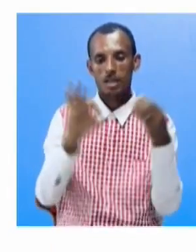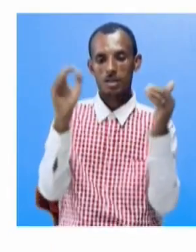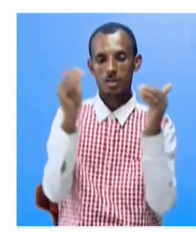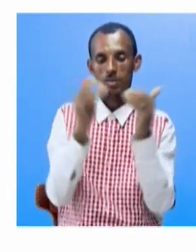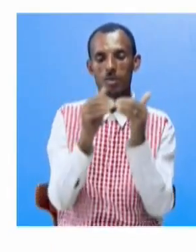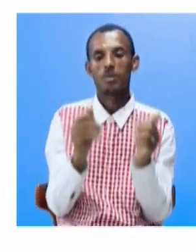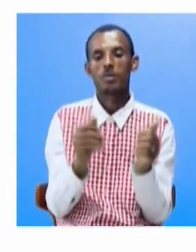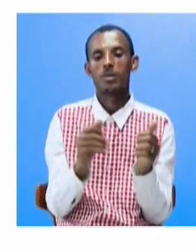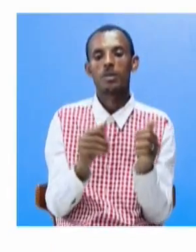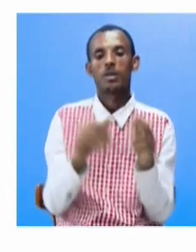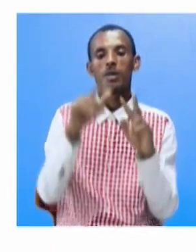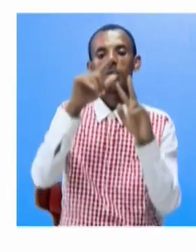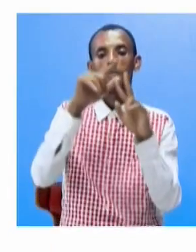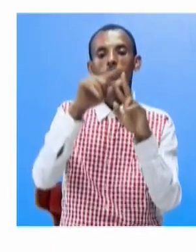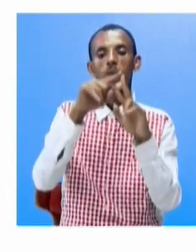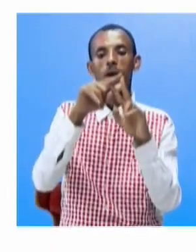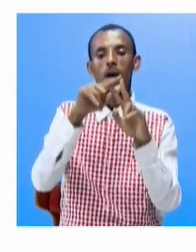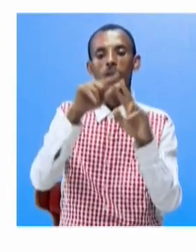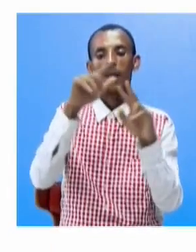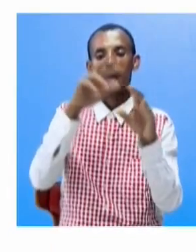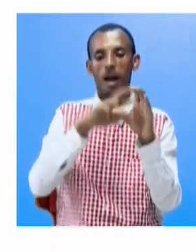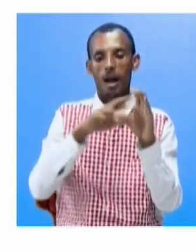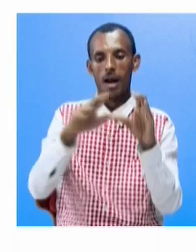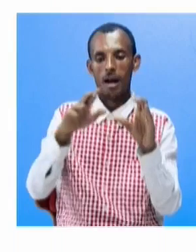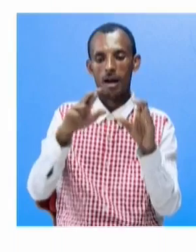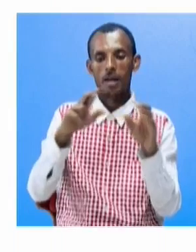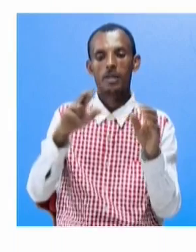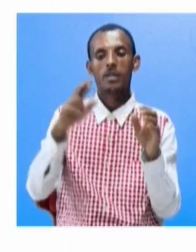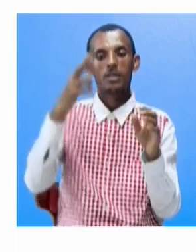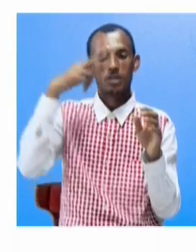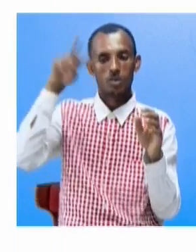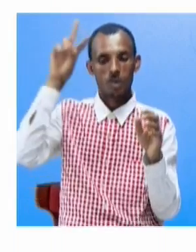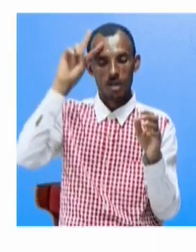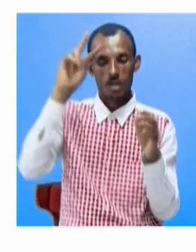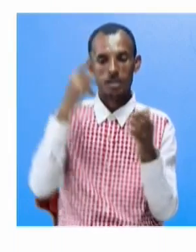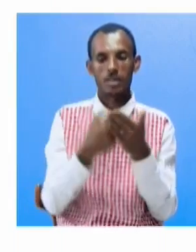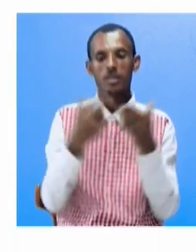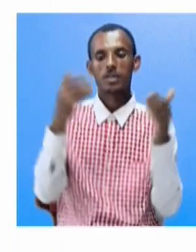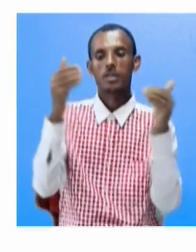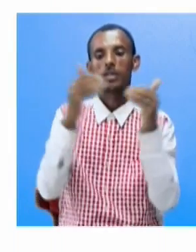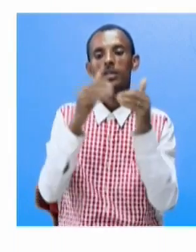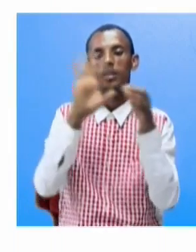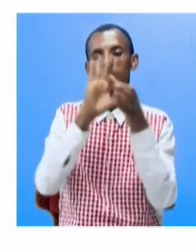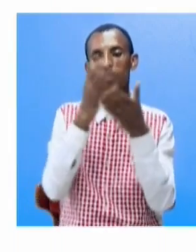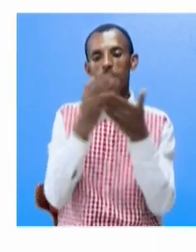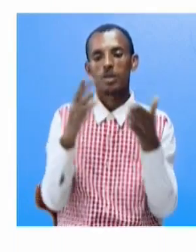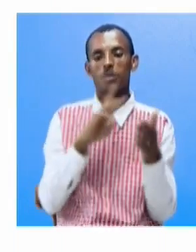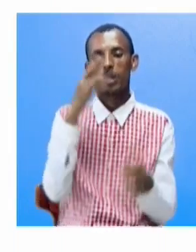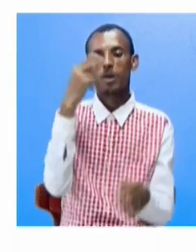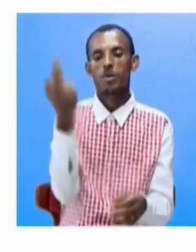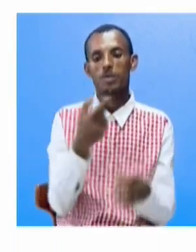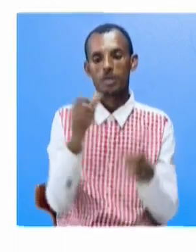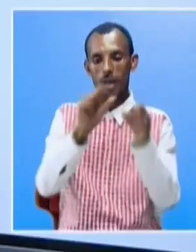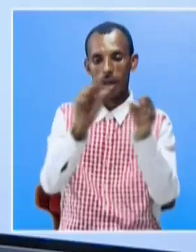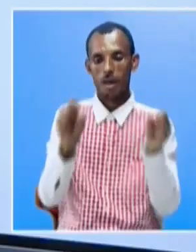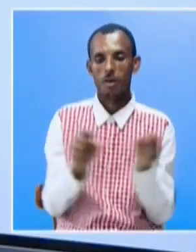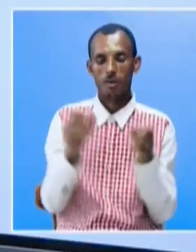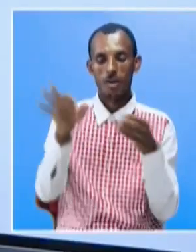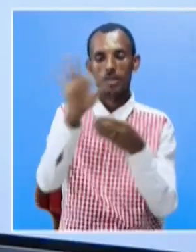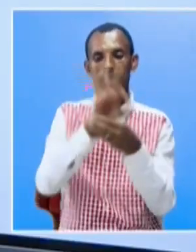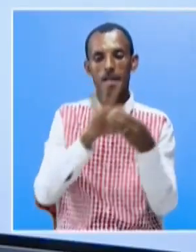equation pi r squared. So this is the equation we use to calculate area of a